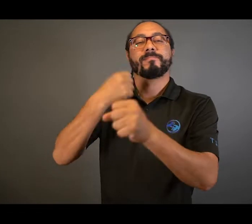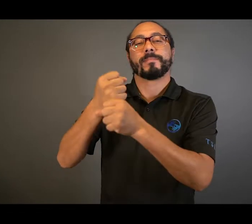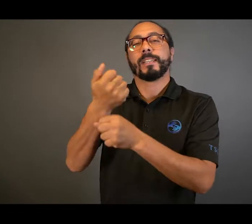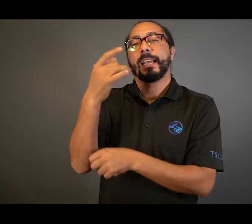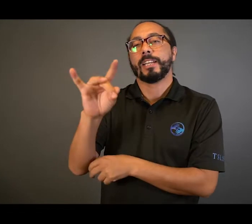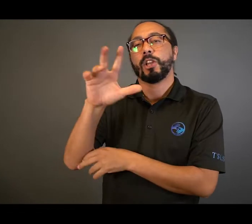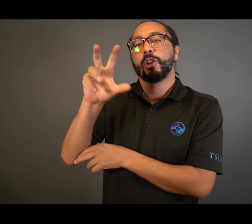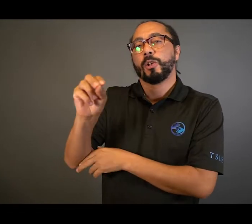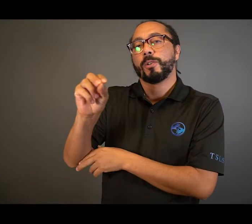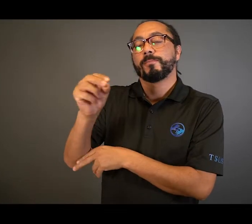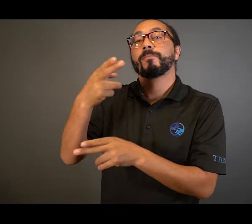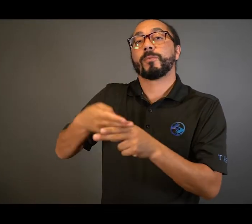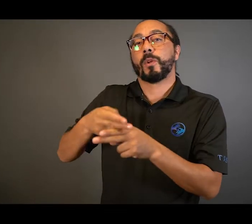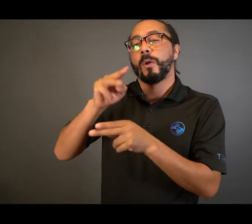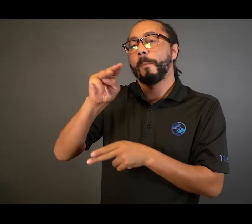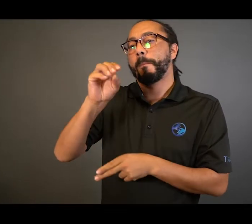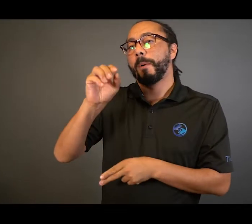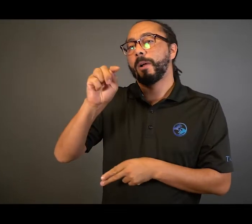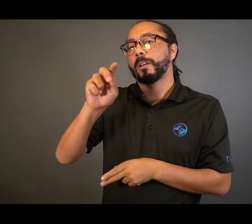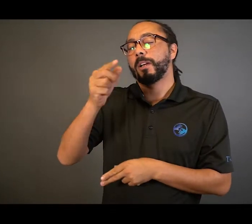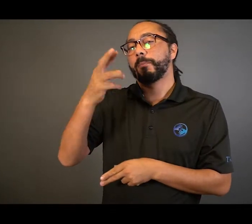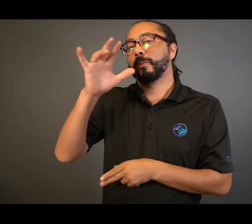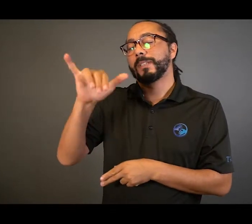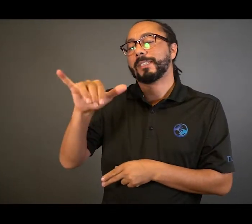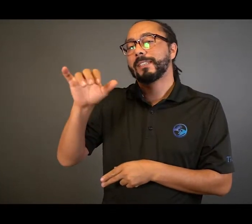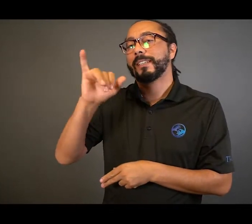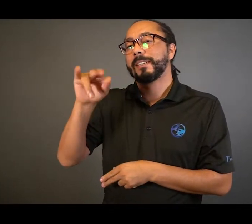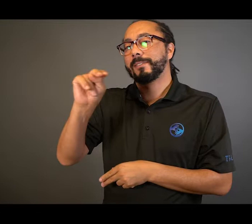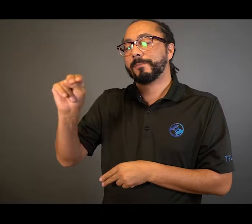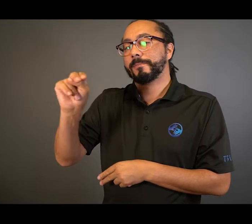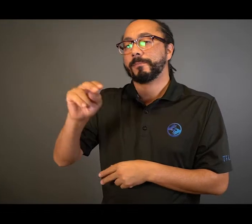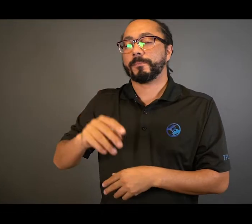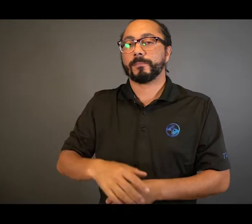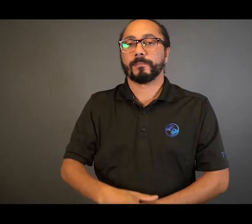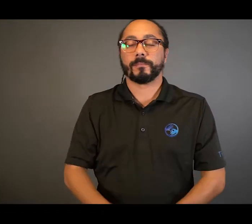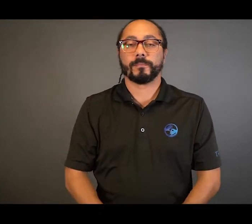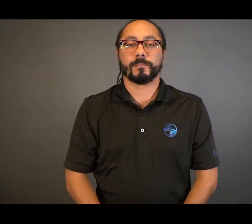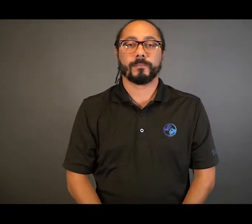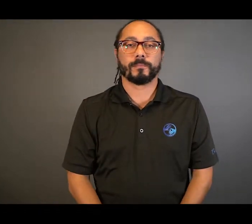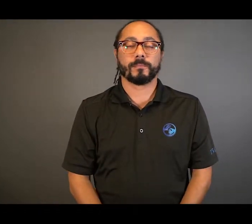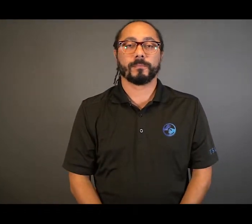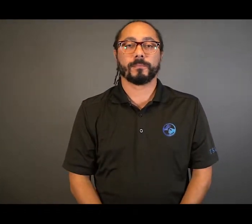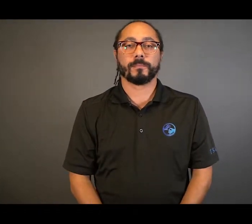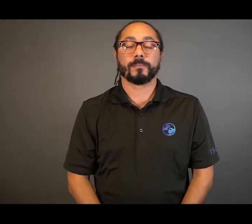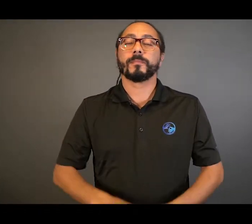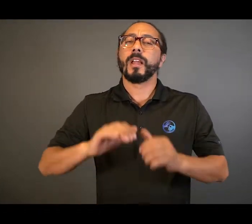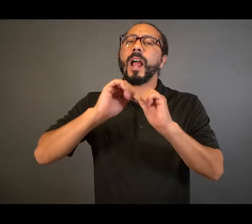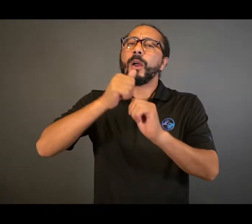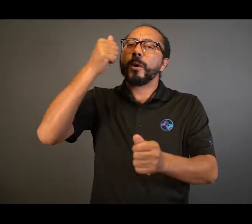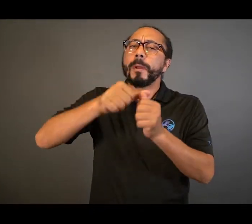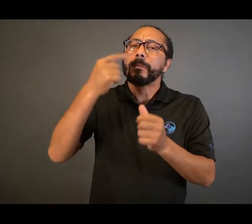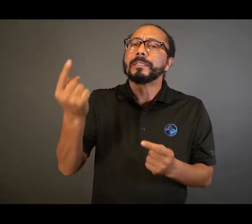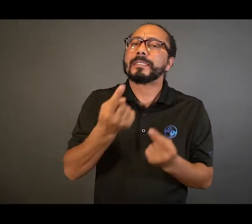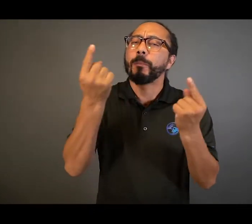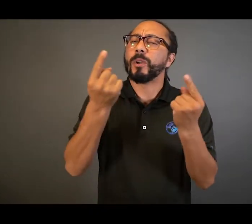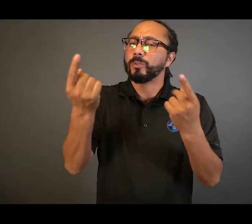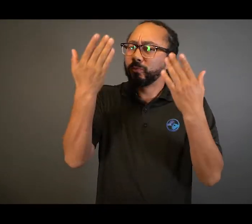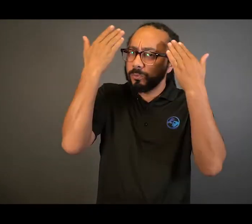around 1830. White letters over a black background. How do you remember someone you don't